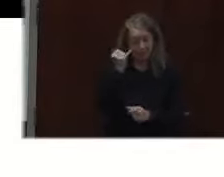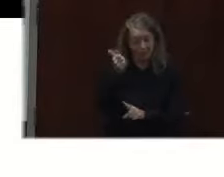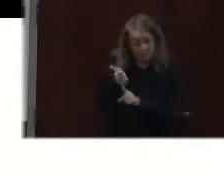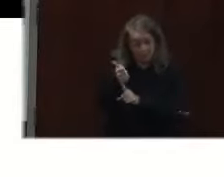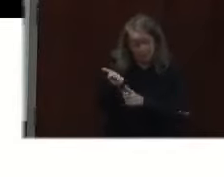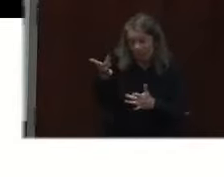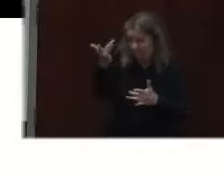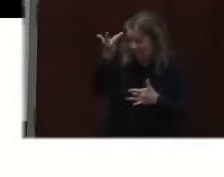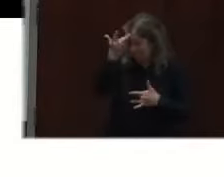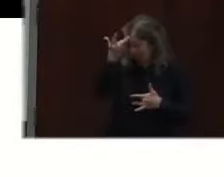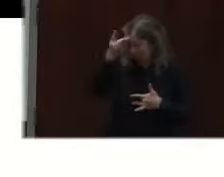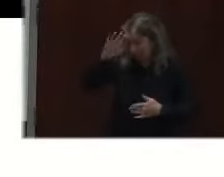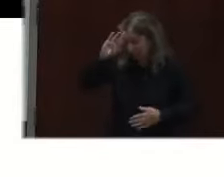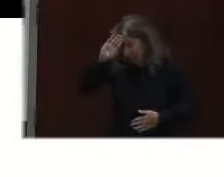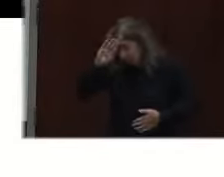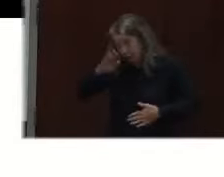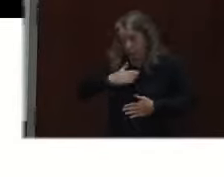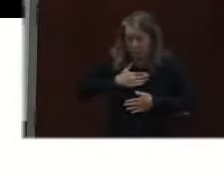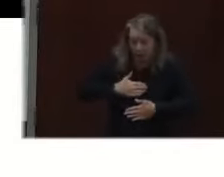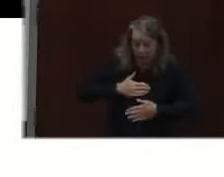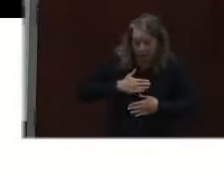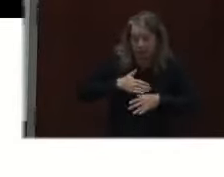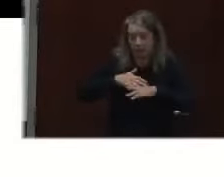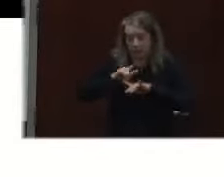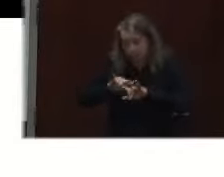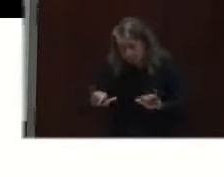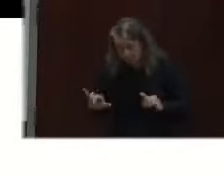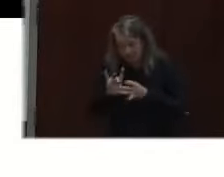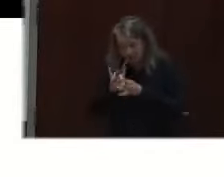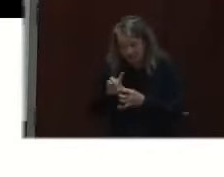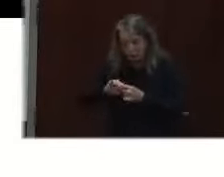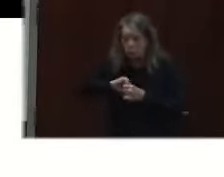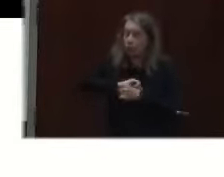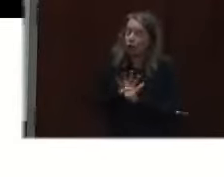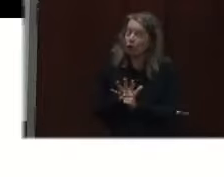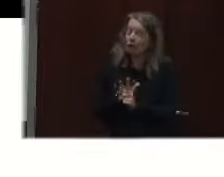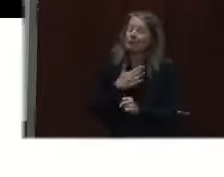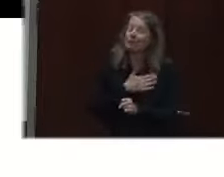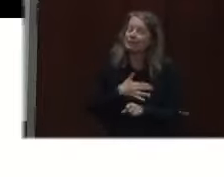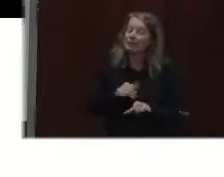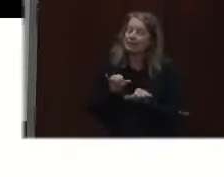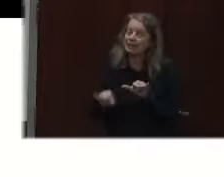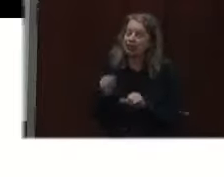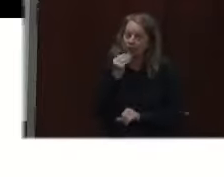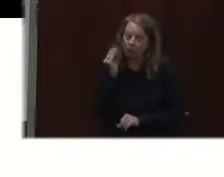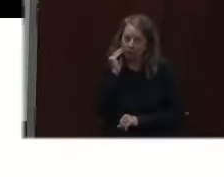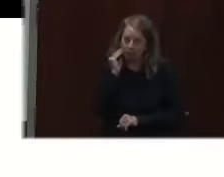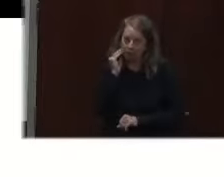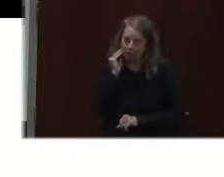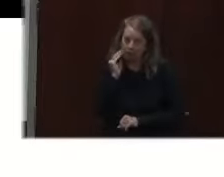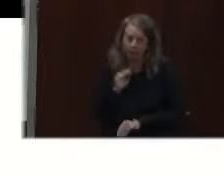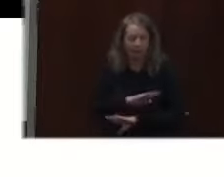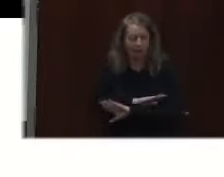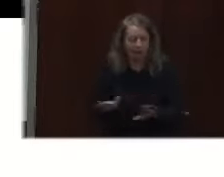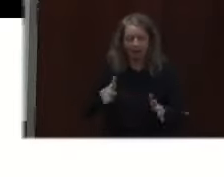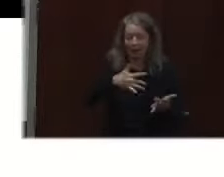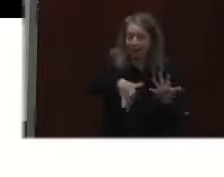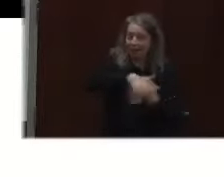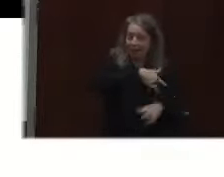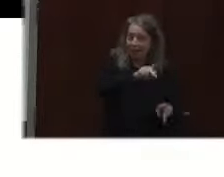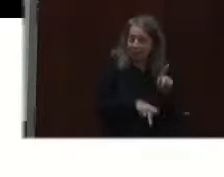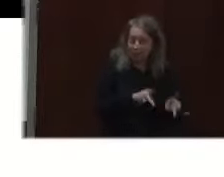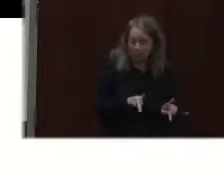symptoms that are associated with COVID, we want them to stay home, not to interact, to contact